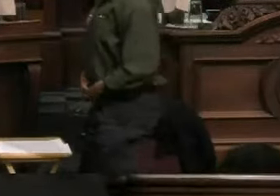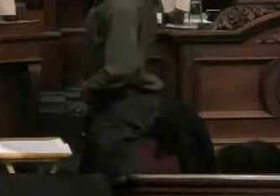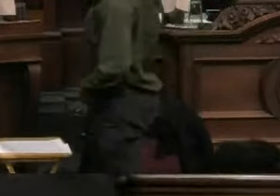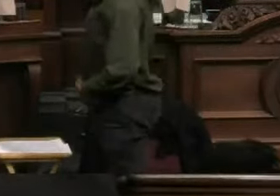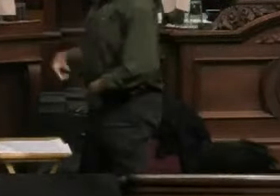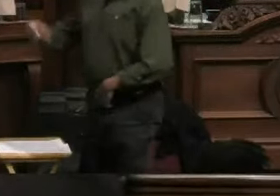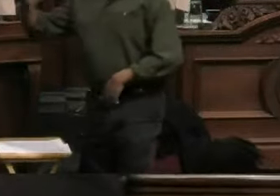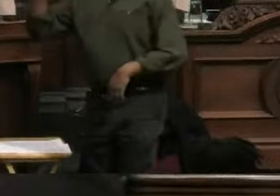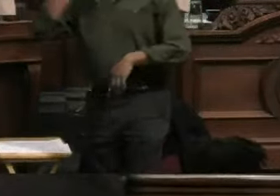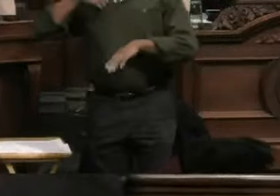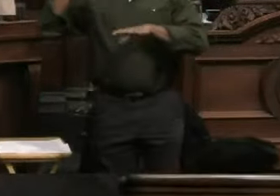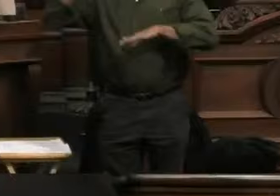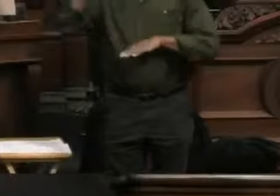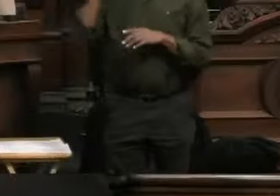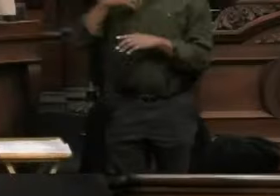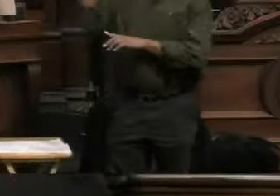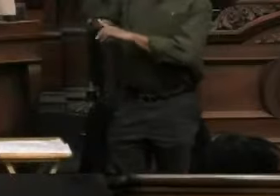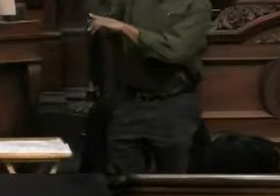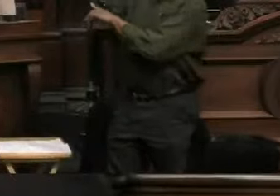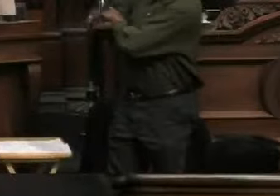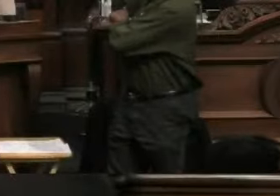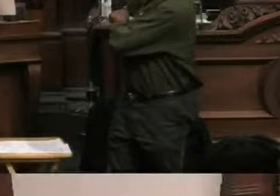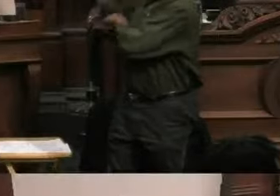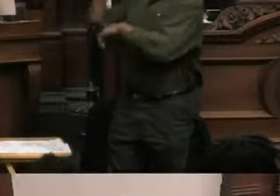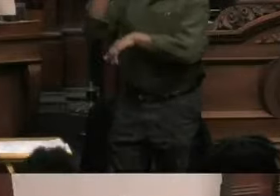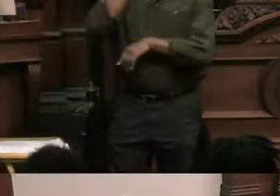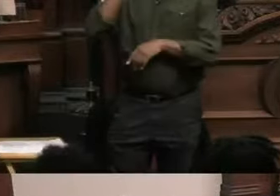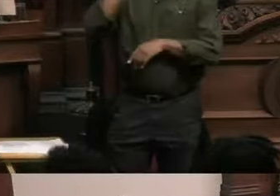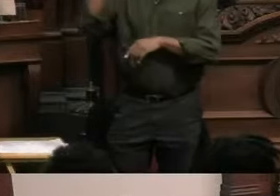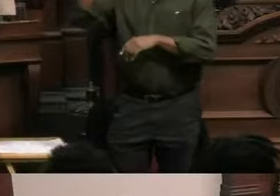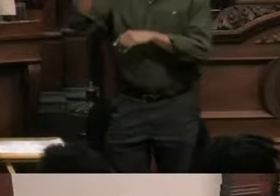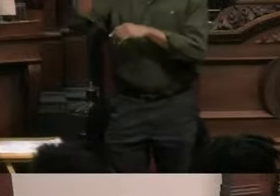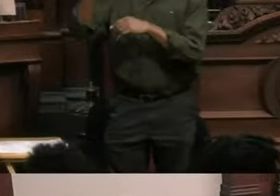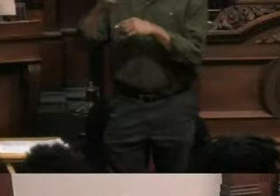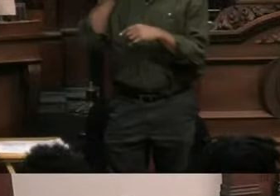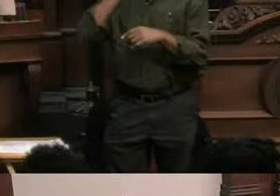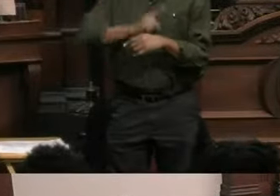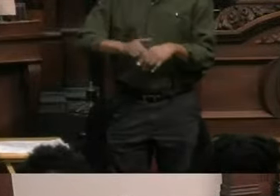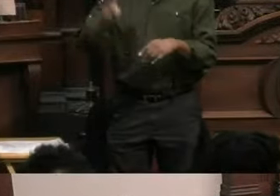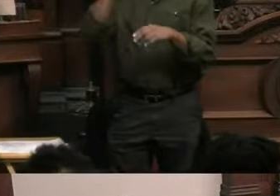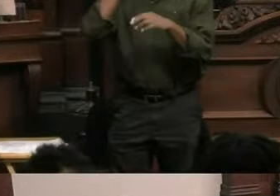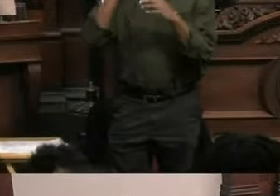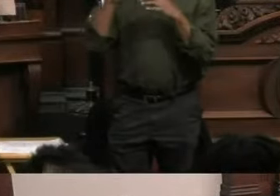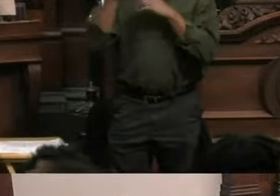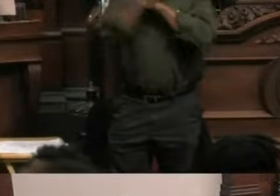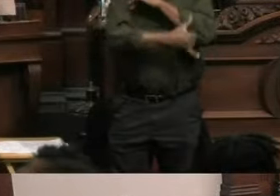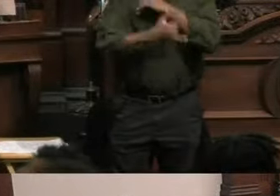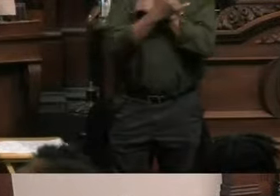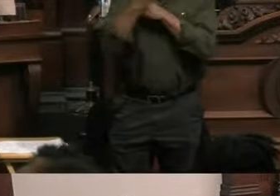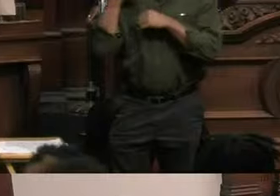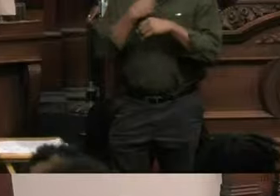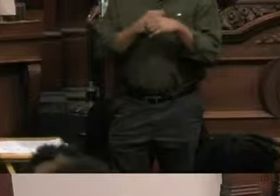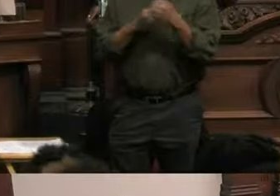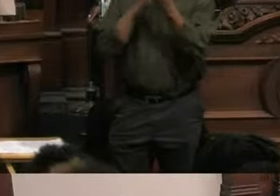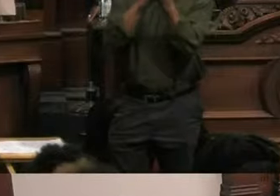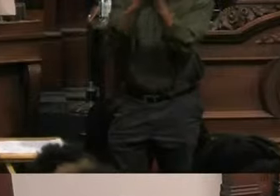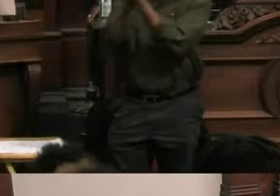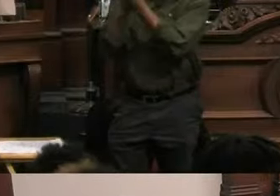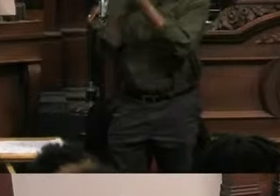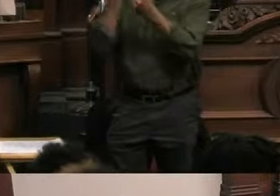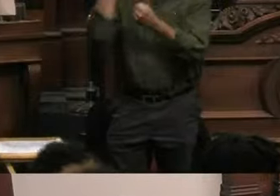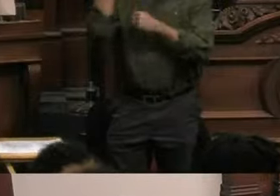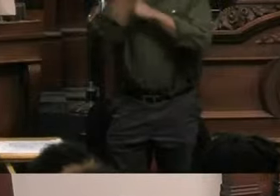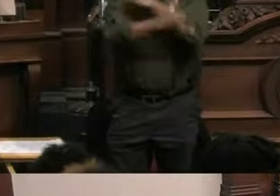I pledge allegiance to the flag of the United States of America and to the republic for which it stands,